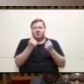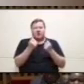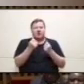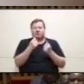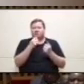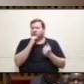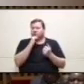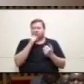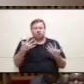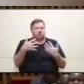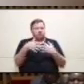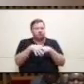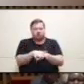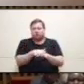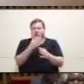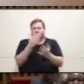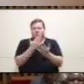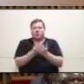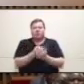reconciled.